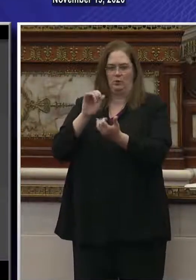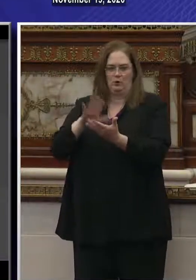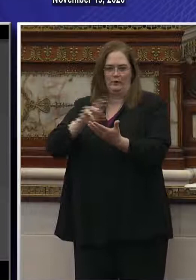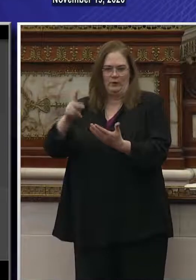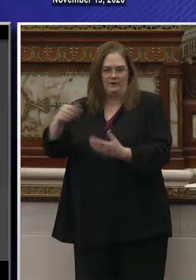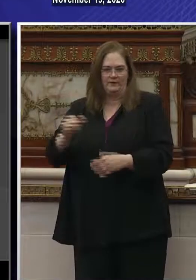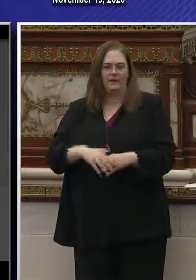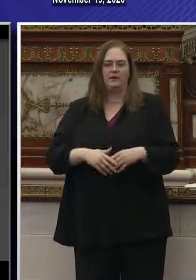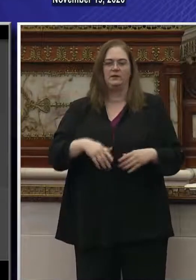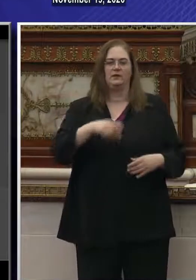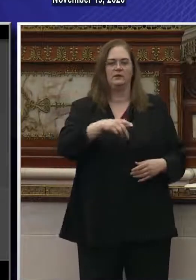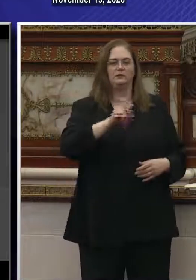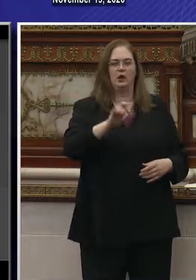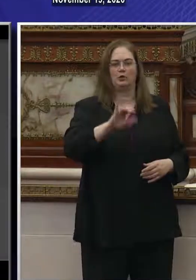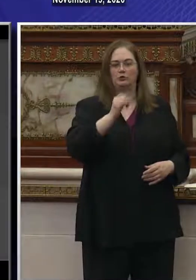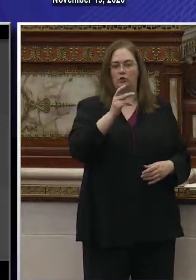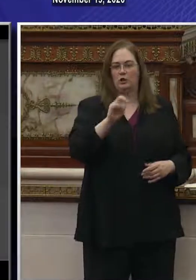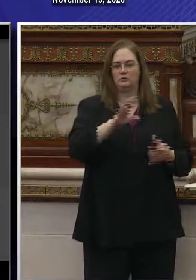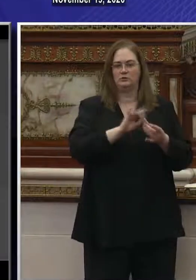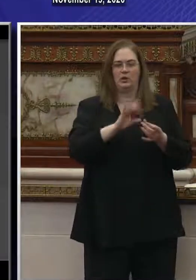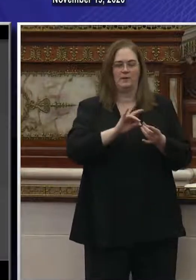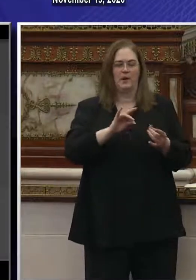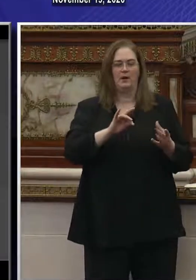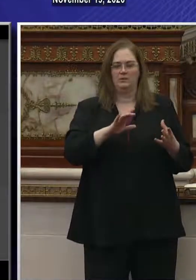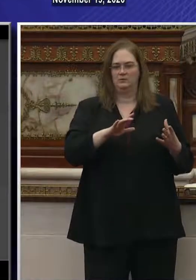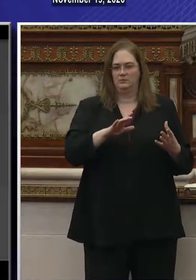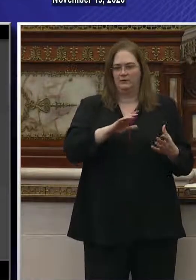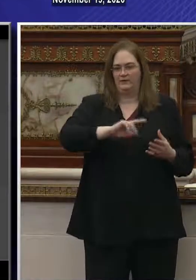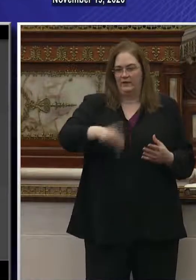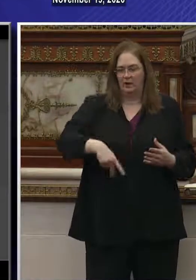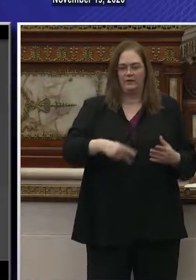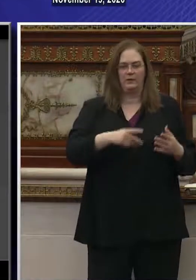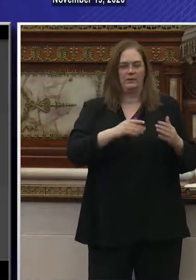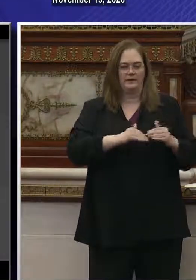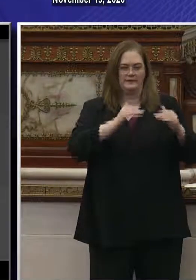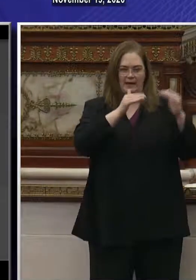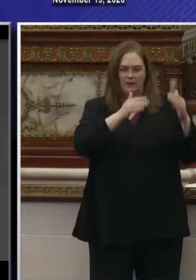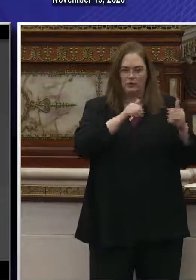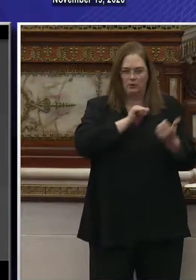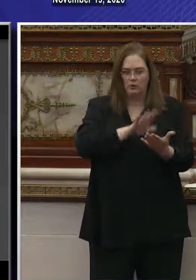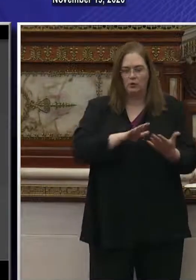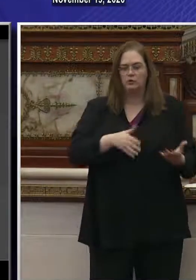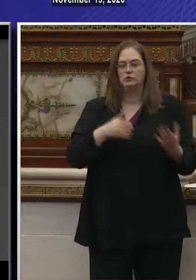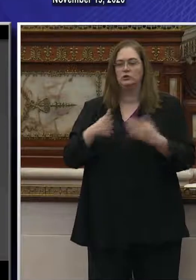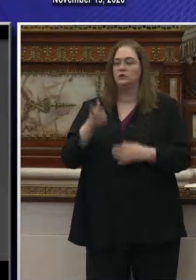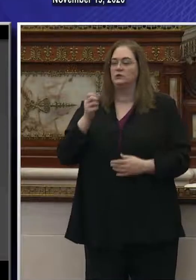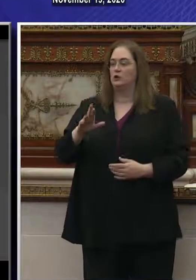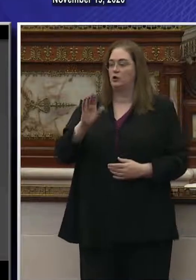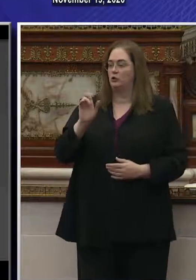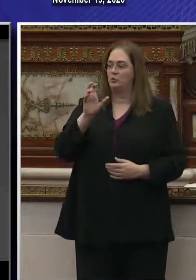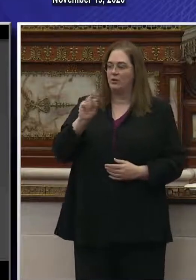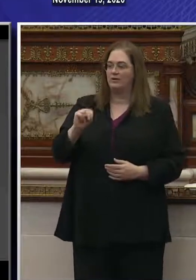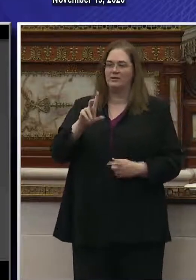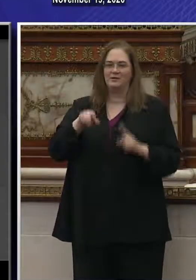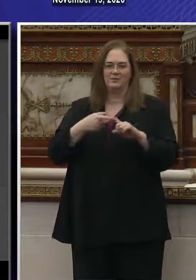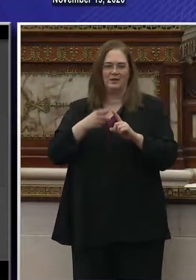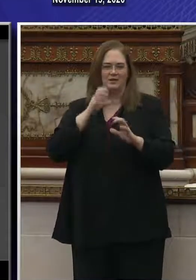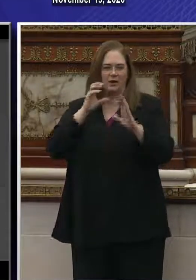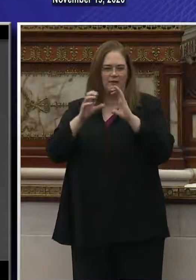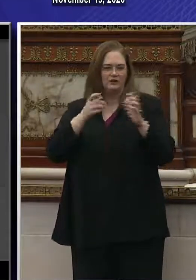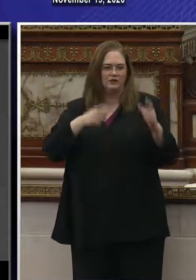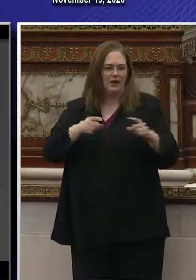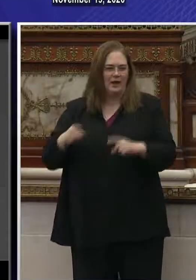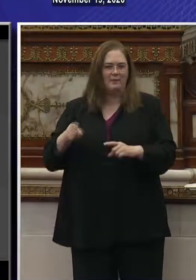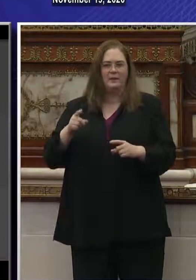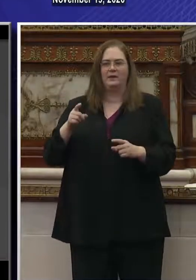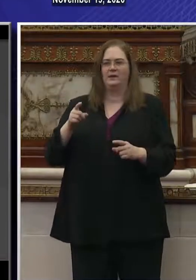as to what the city approach looks like and that staged push. You've heard from Dr. Brennan as to kind of the conversations that are